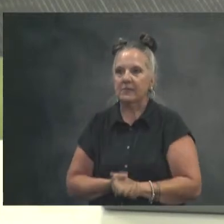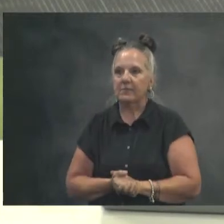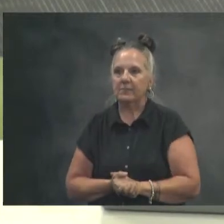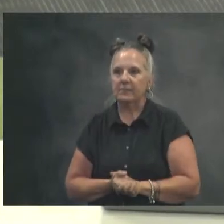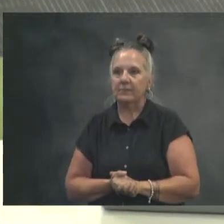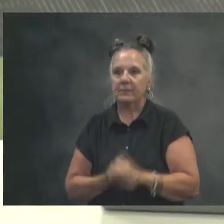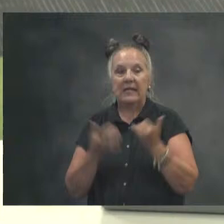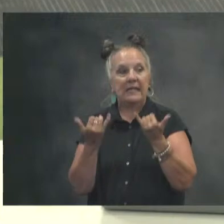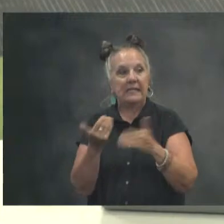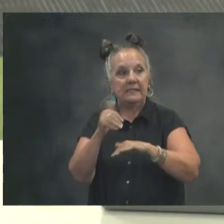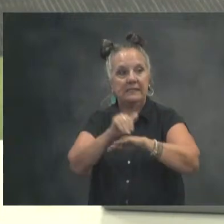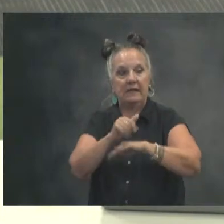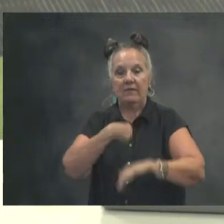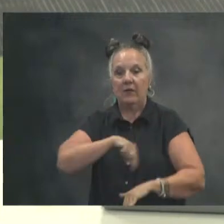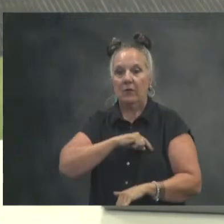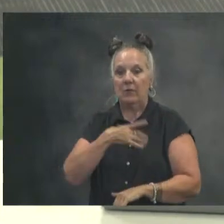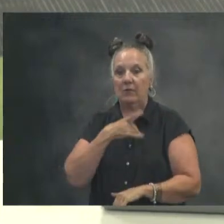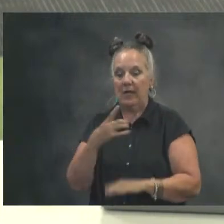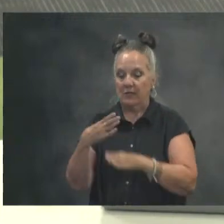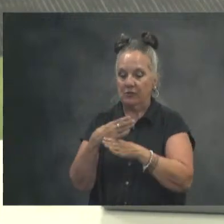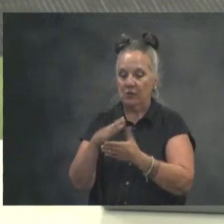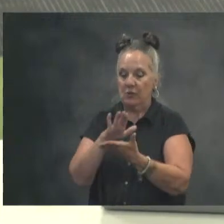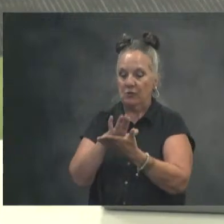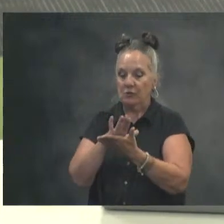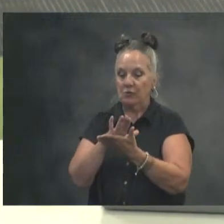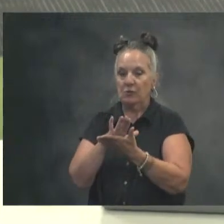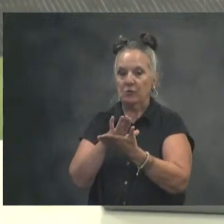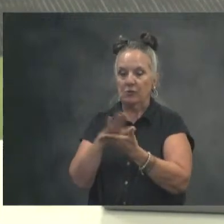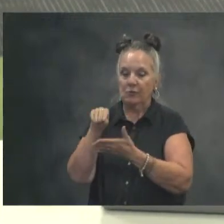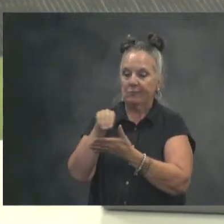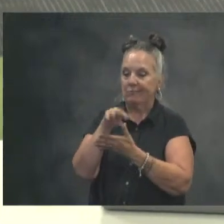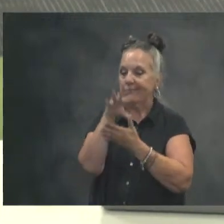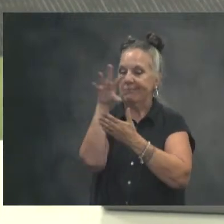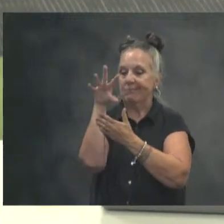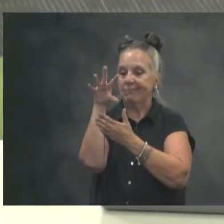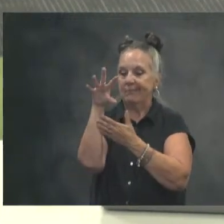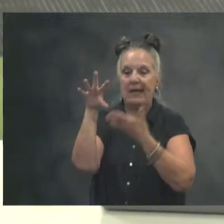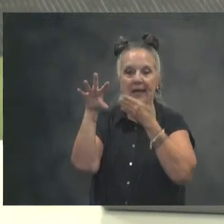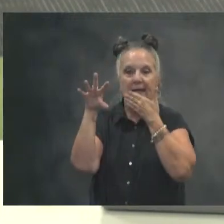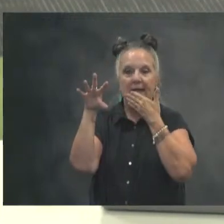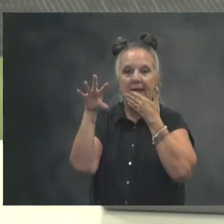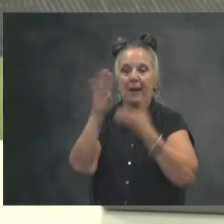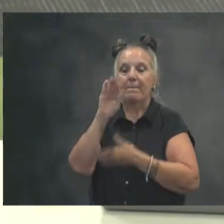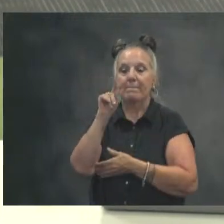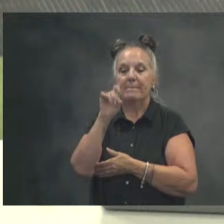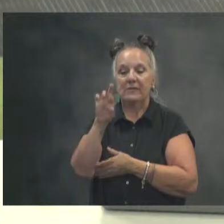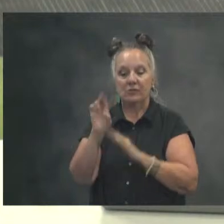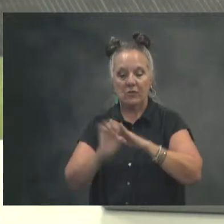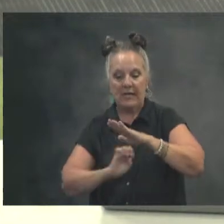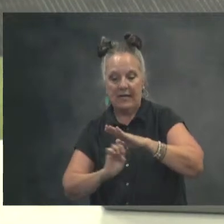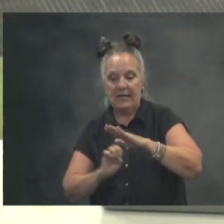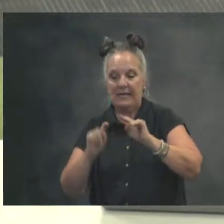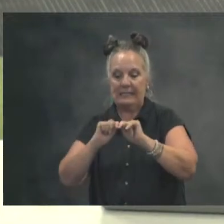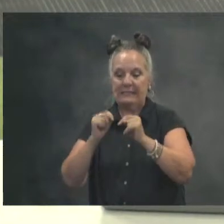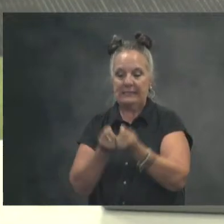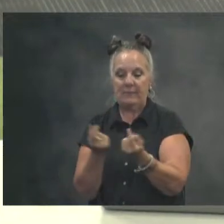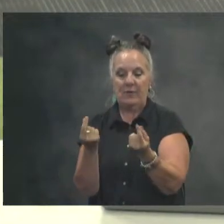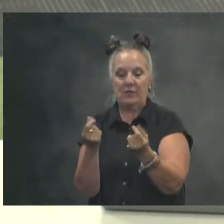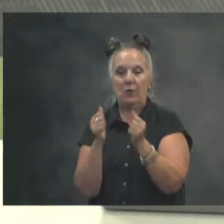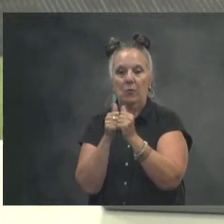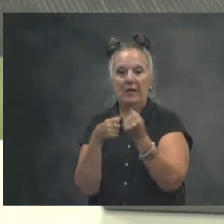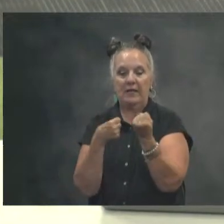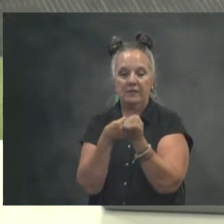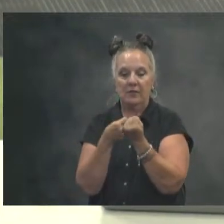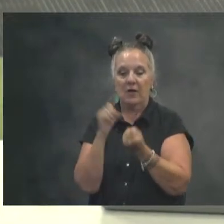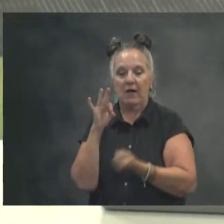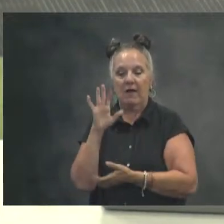evening, we would like to share a school highlight of the work of Bester Elementary and what this team has done with the support